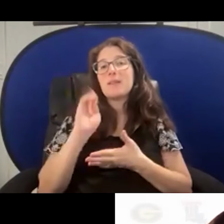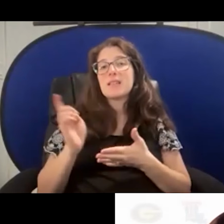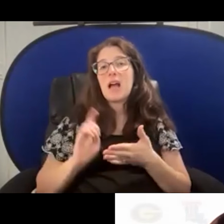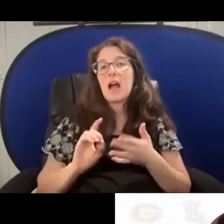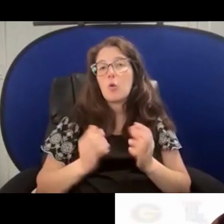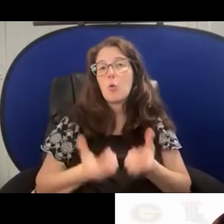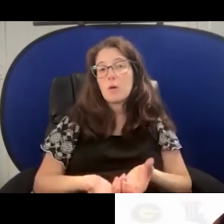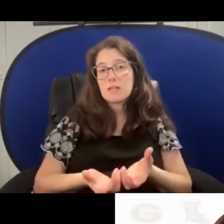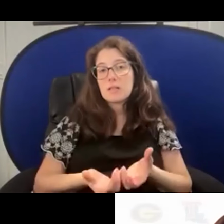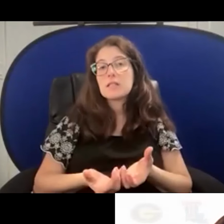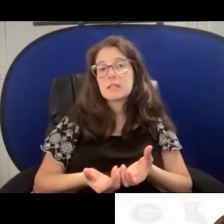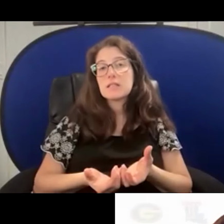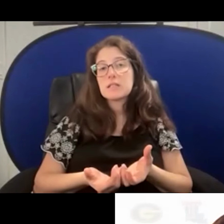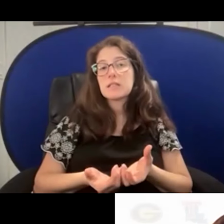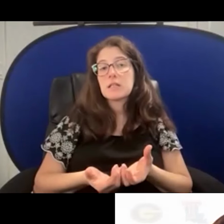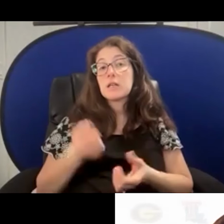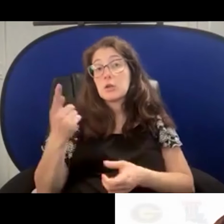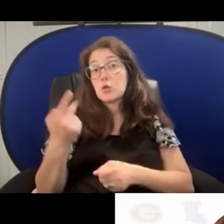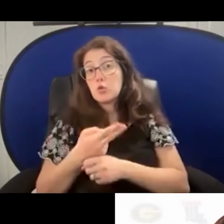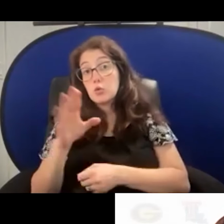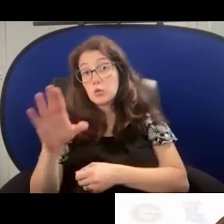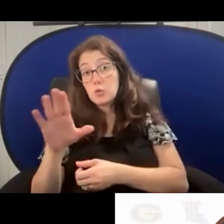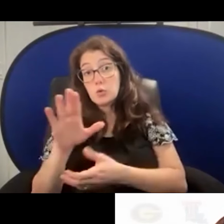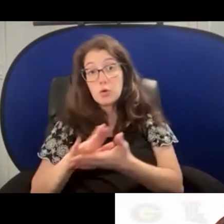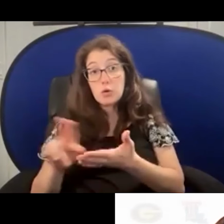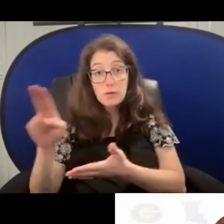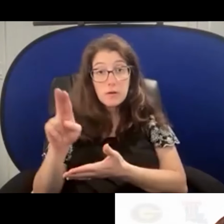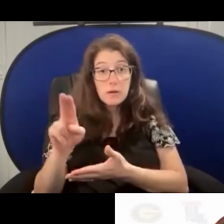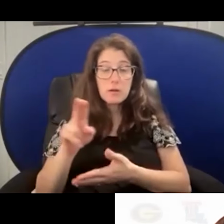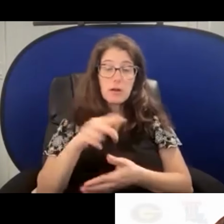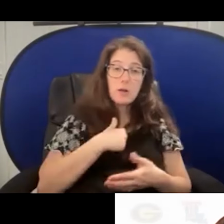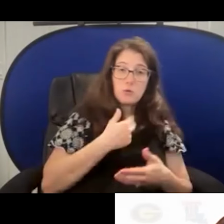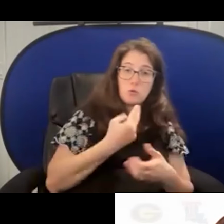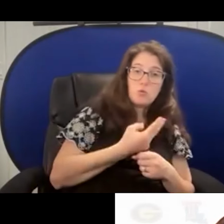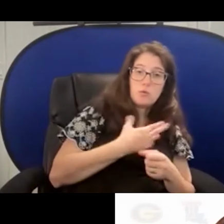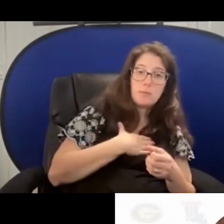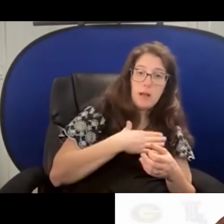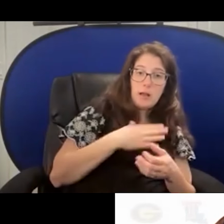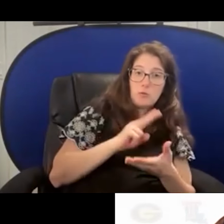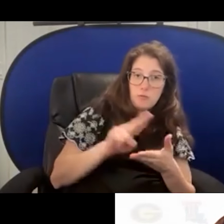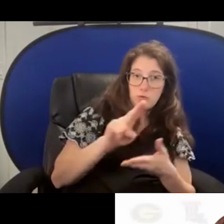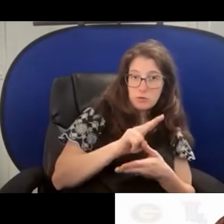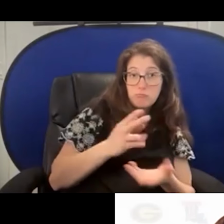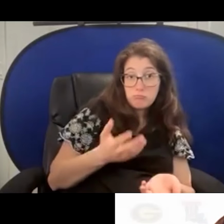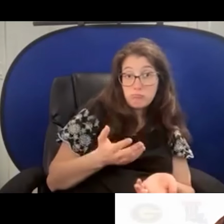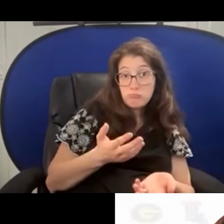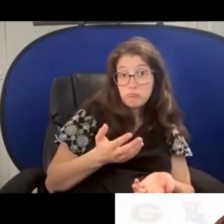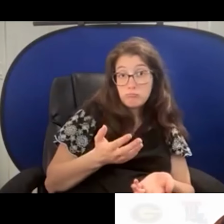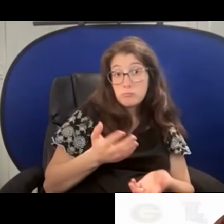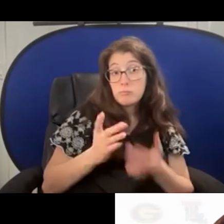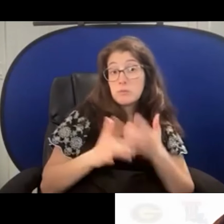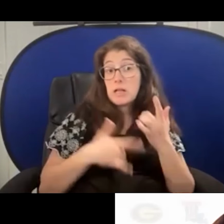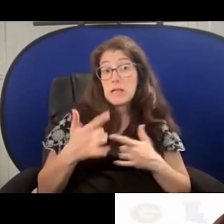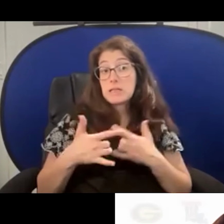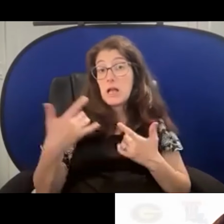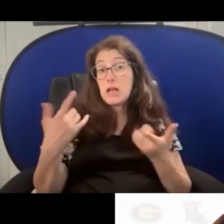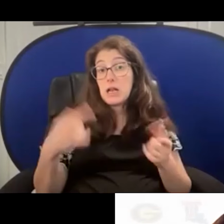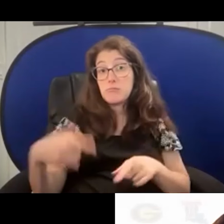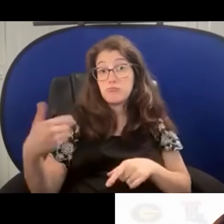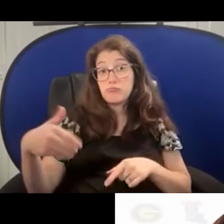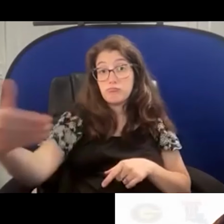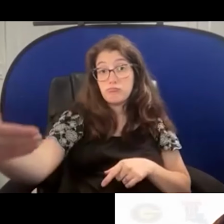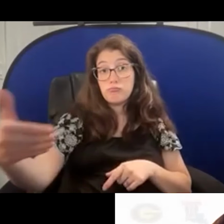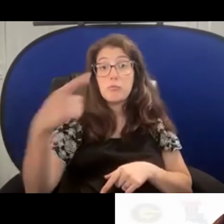courses that both you can use at your institution and they can use at theirs. So some exciting things to come, I think, as far